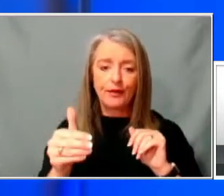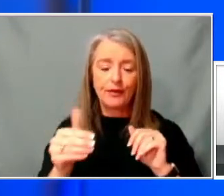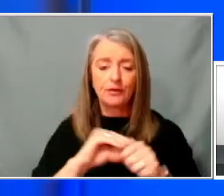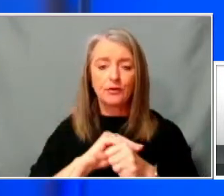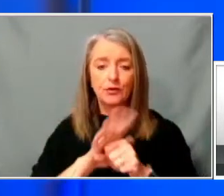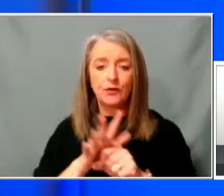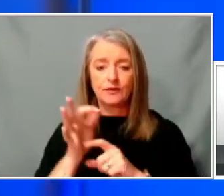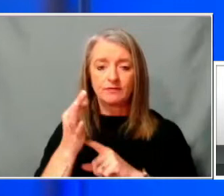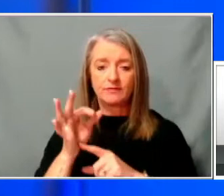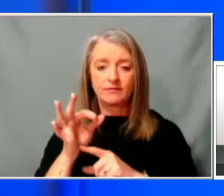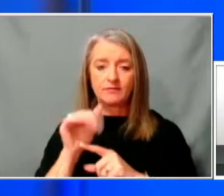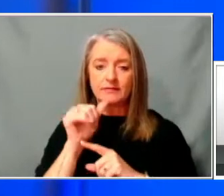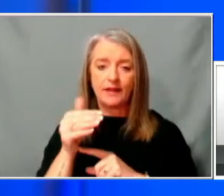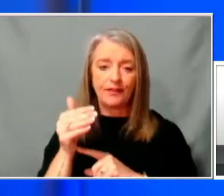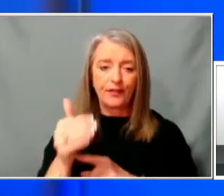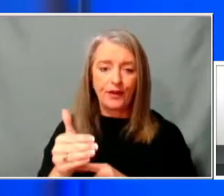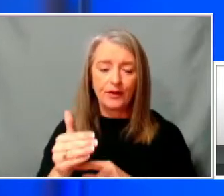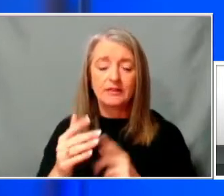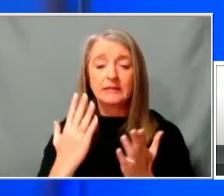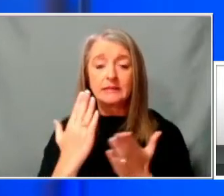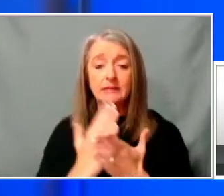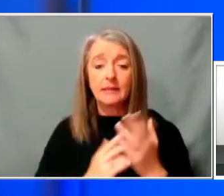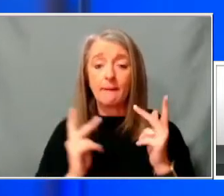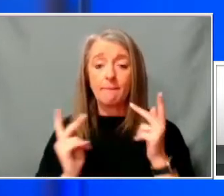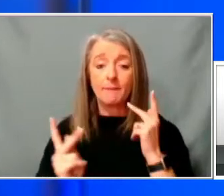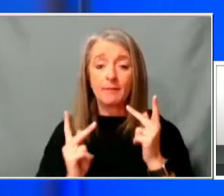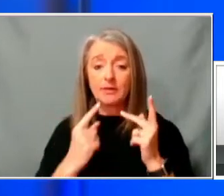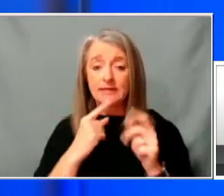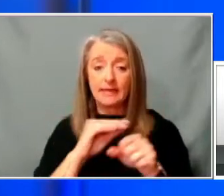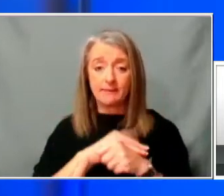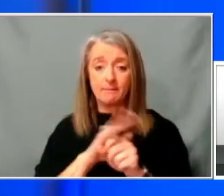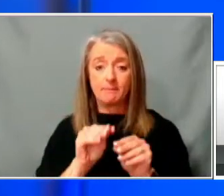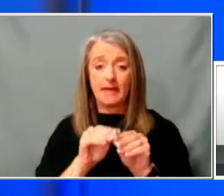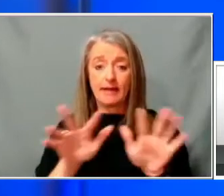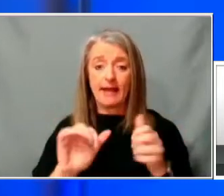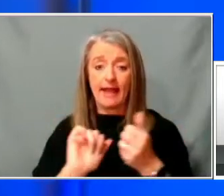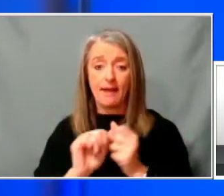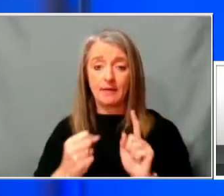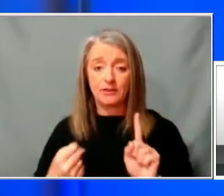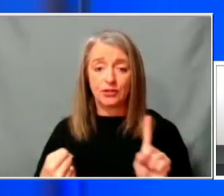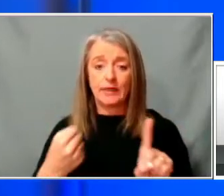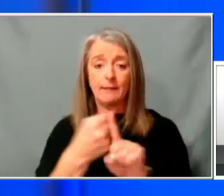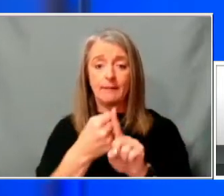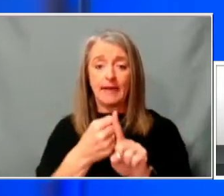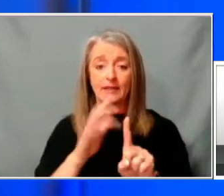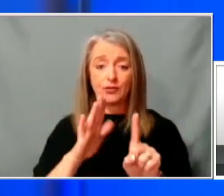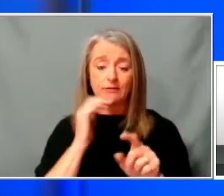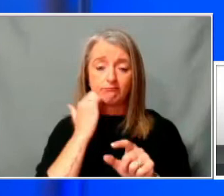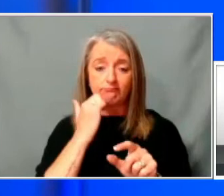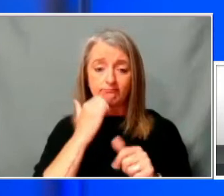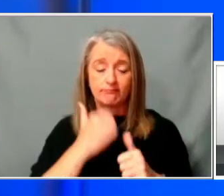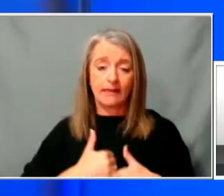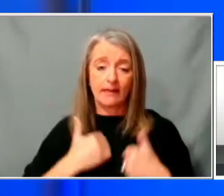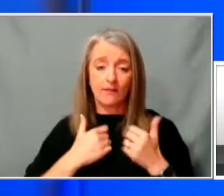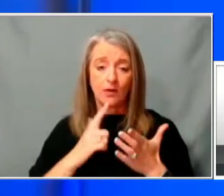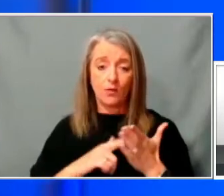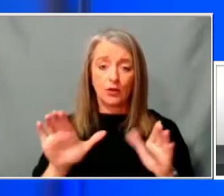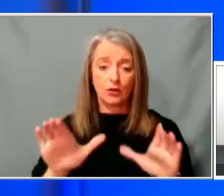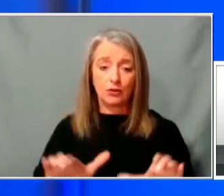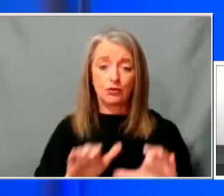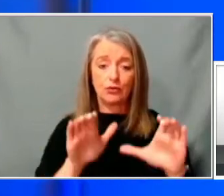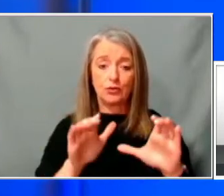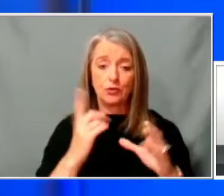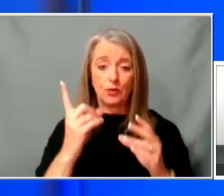COVID-19 doesn't exist. Again, some people said the definition of pandemic is how much does it impact your daily life and what you're going to do. This is one